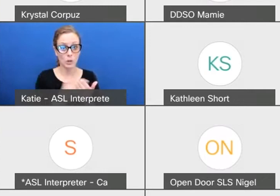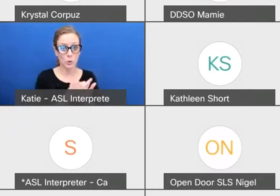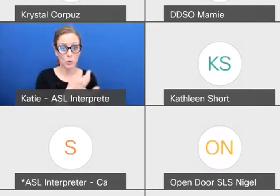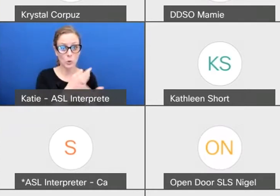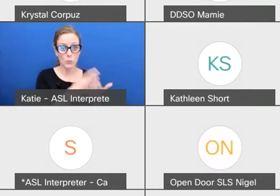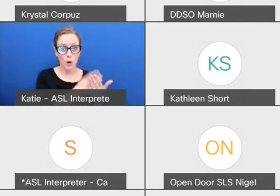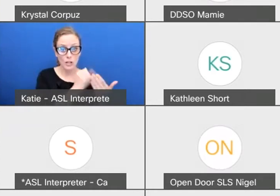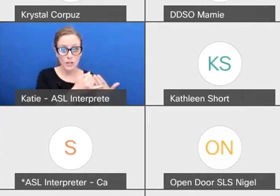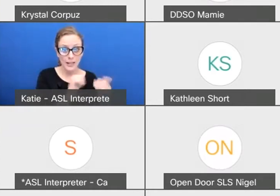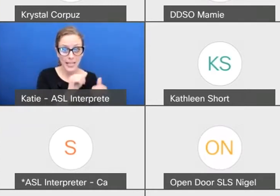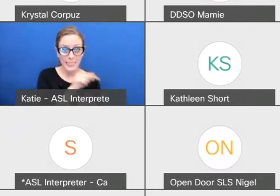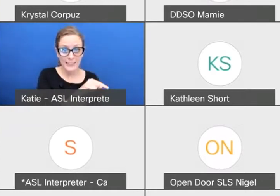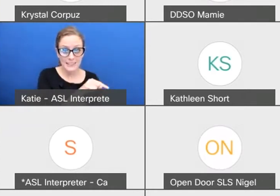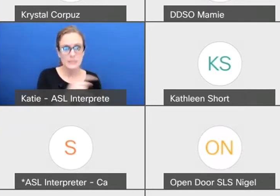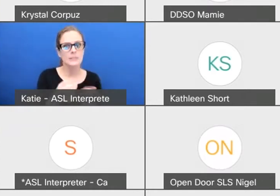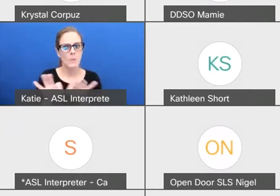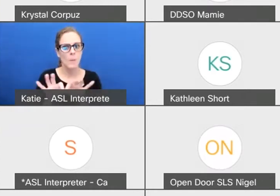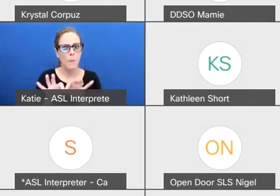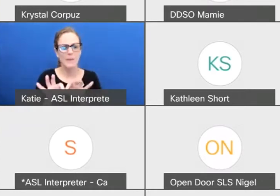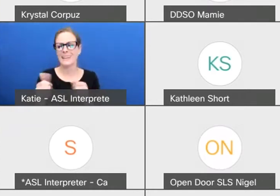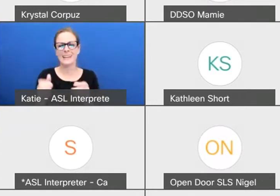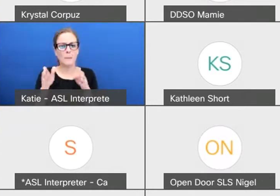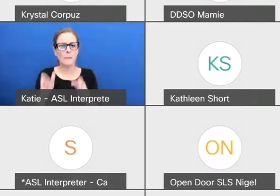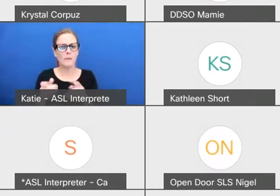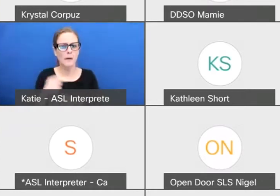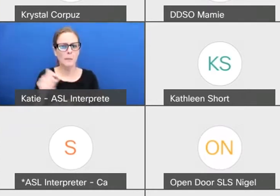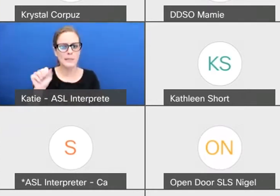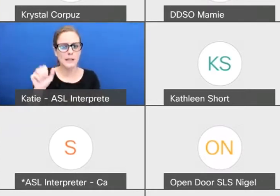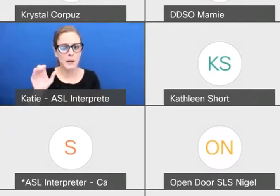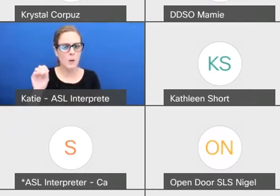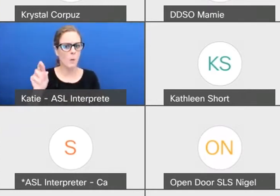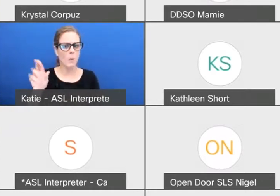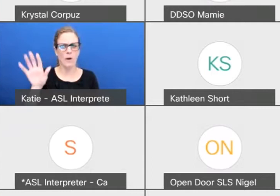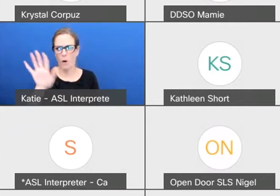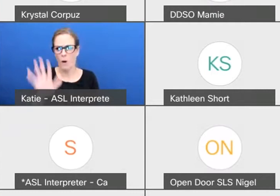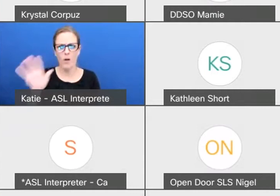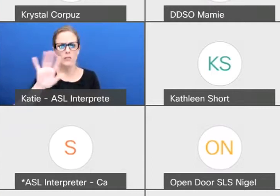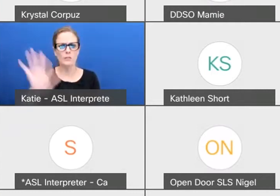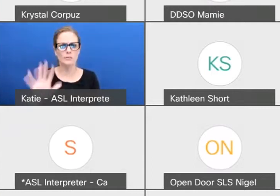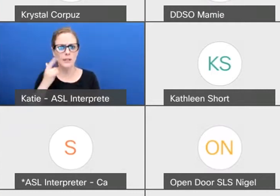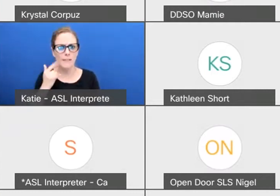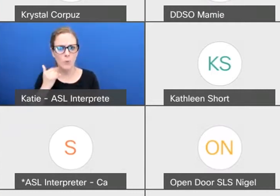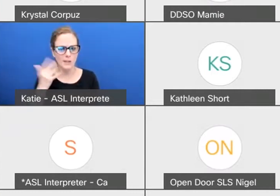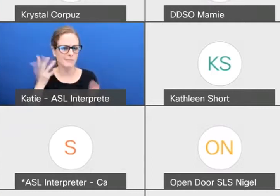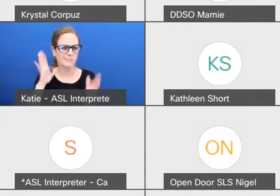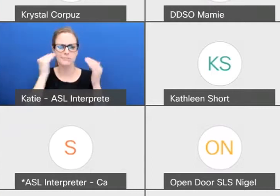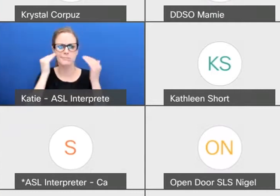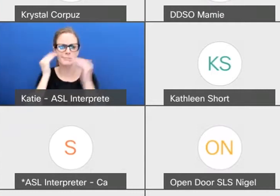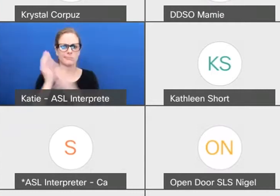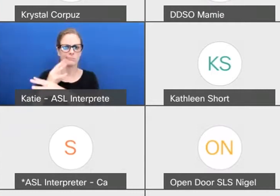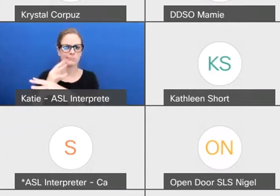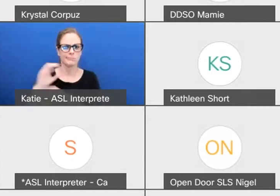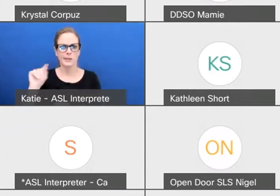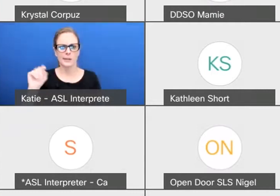important. And certainly anyone from the Sacramento area or statewide in California is familiar with Telecare, and just all